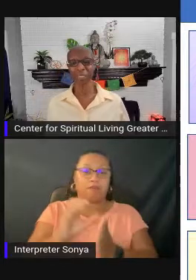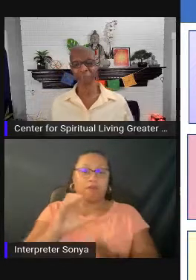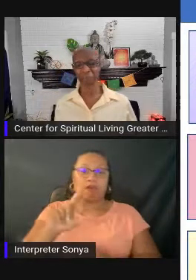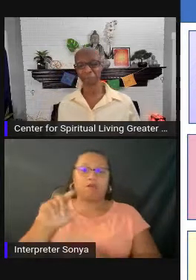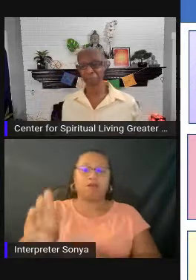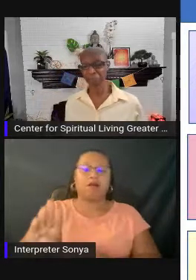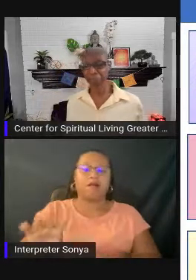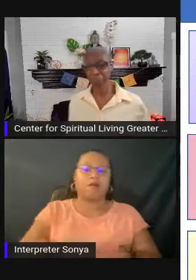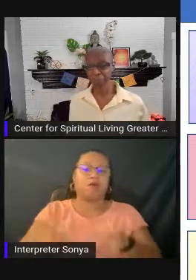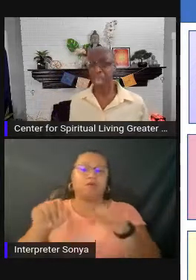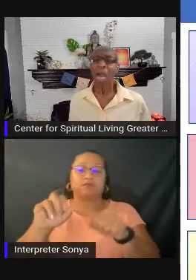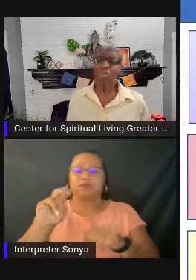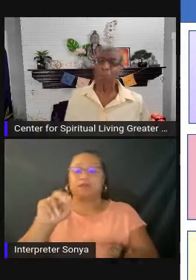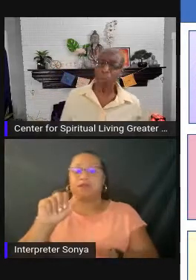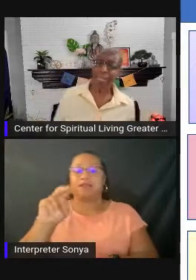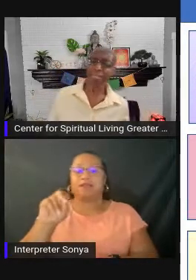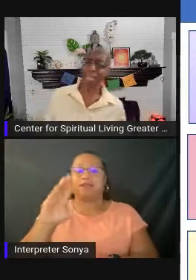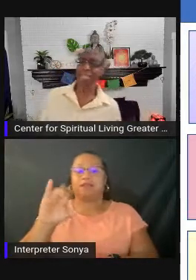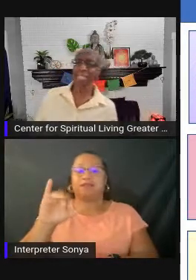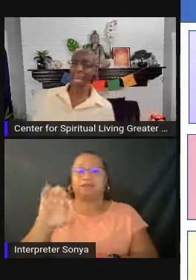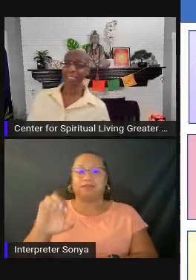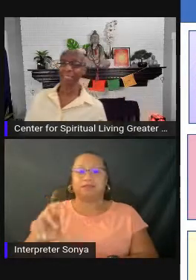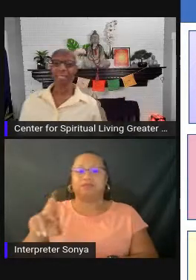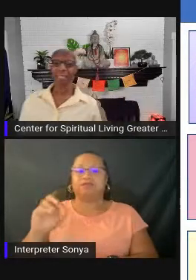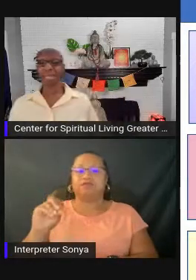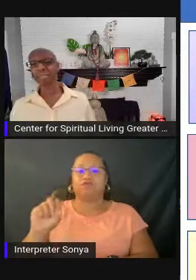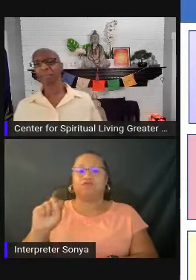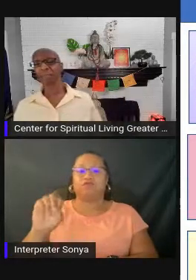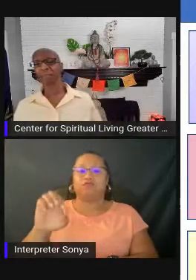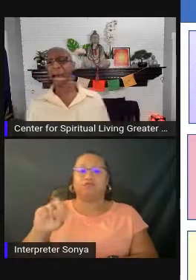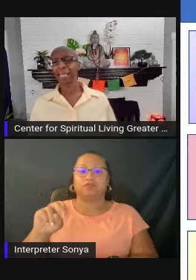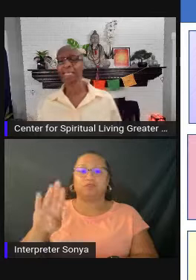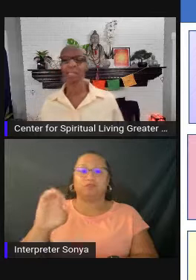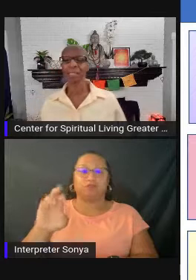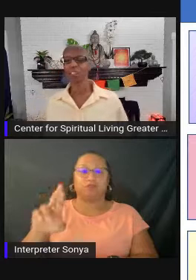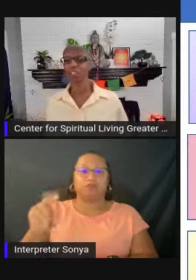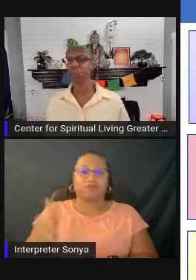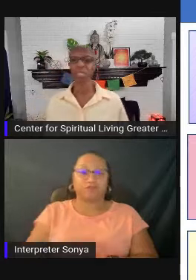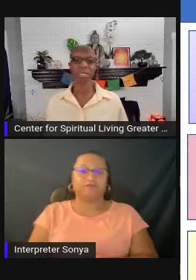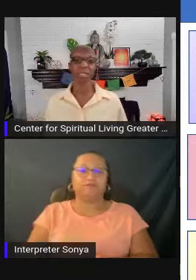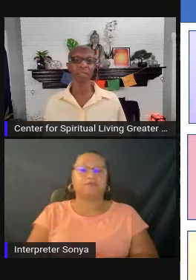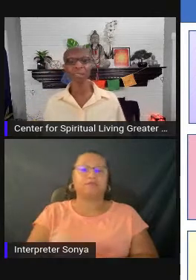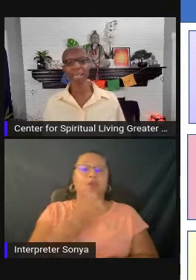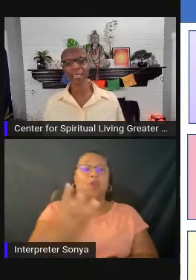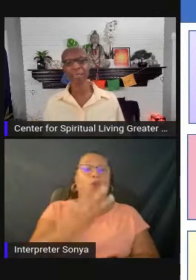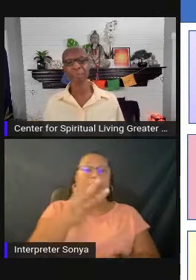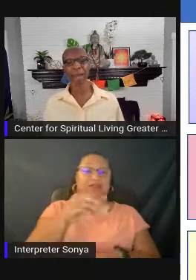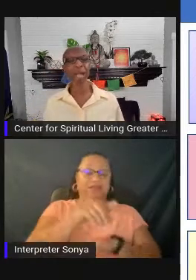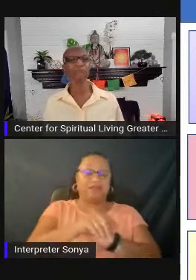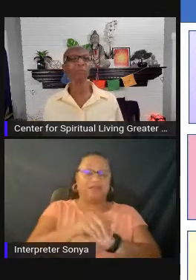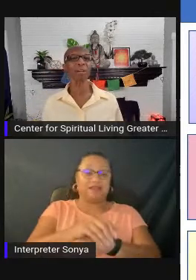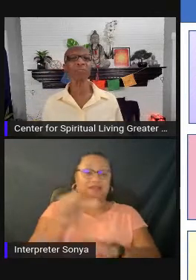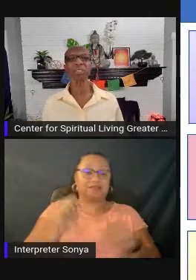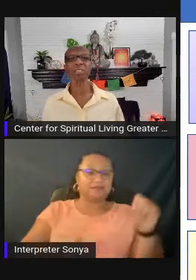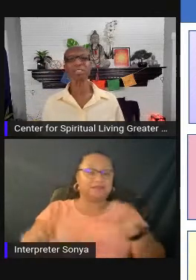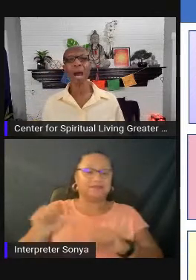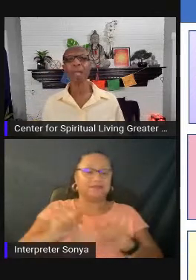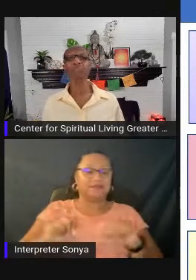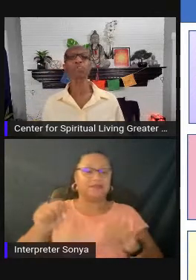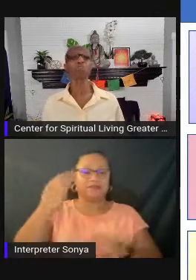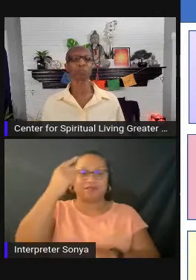Rosenberg. The Wednesday night Science of Mind study group facilitated by